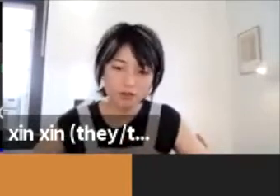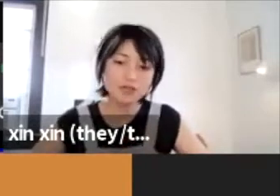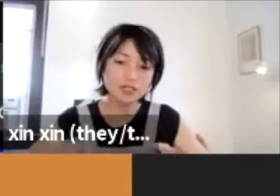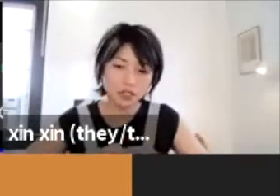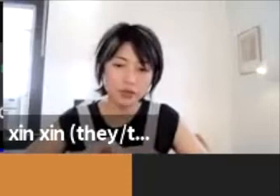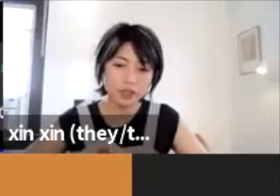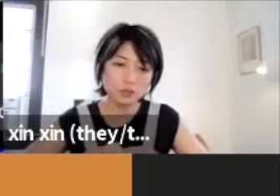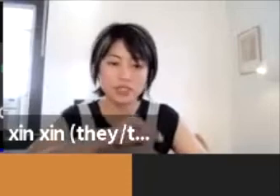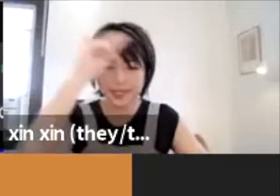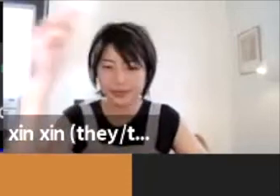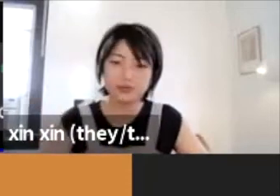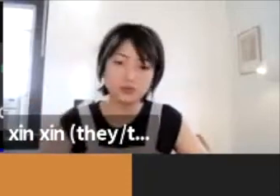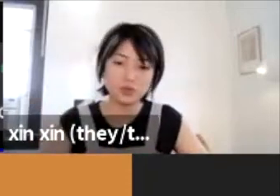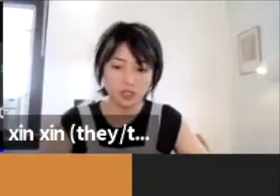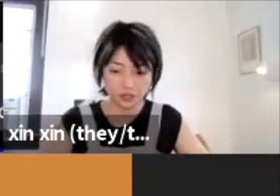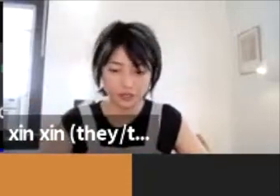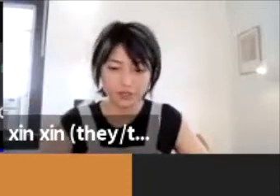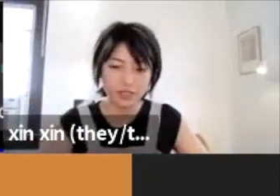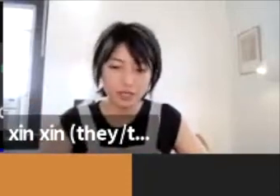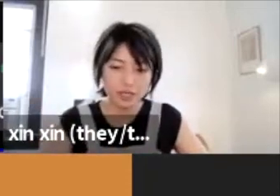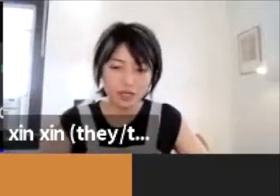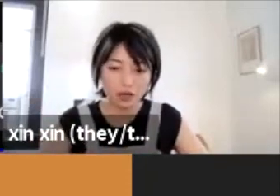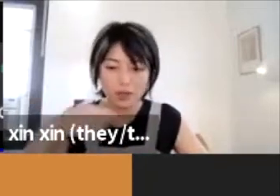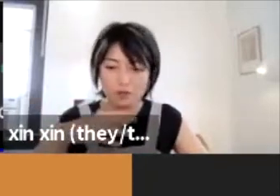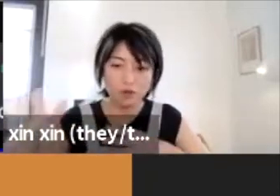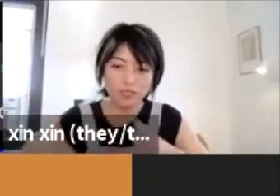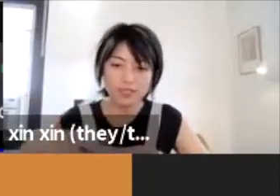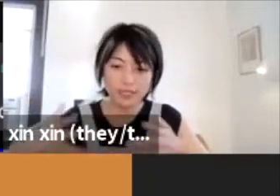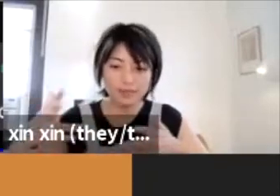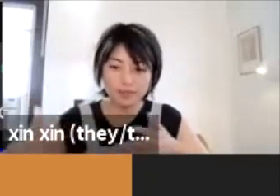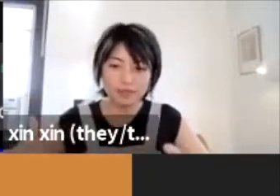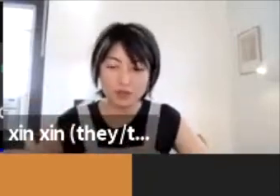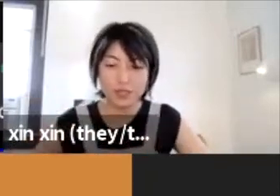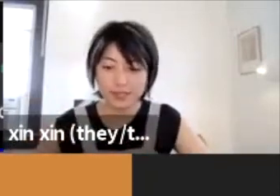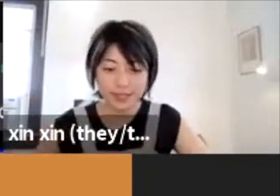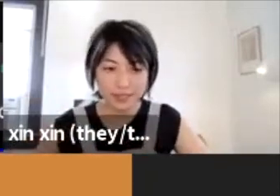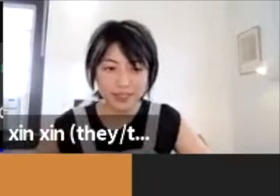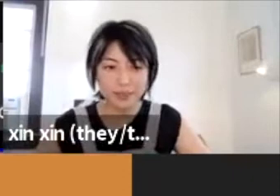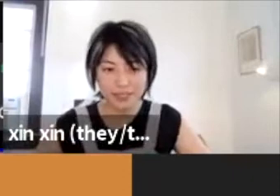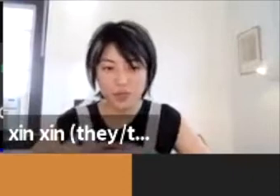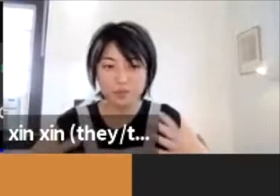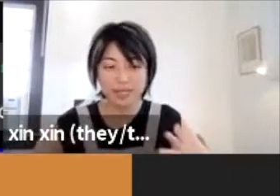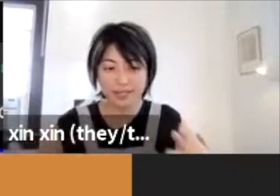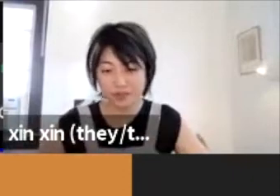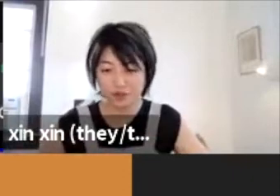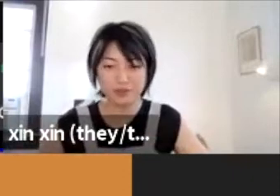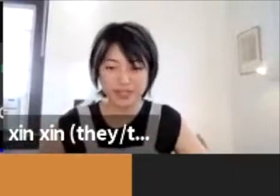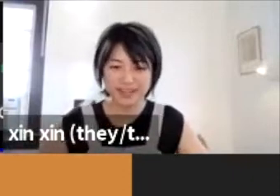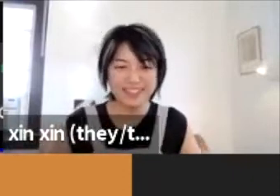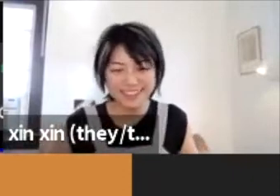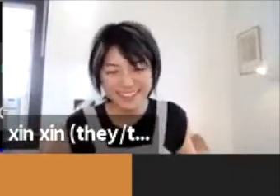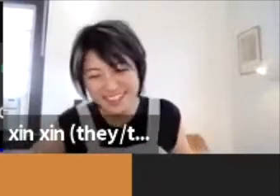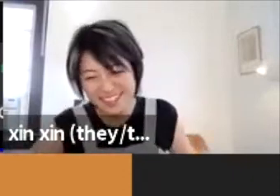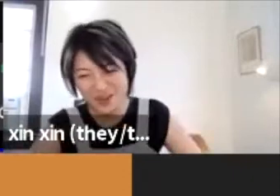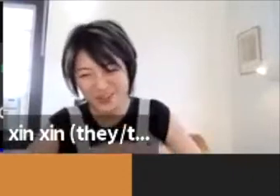right now is going to be sent through a server. Of course, it's kind of a trick statement because we are being live streamed right